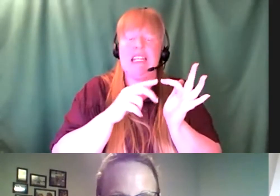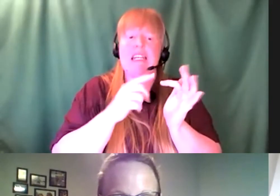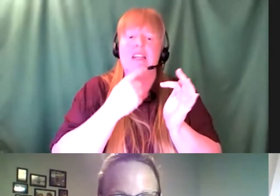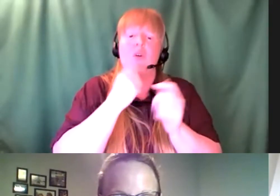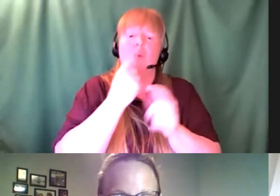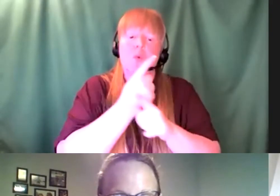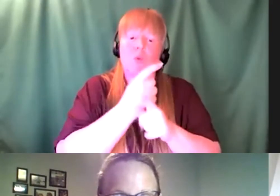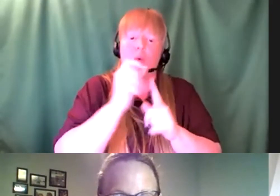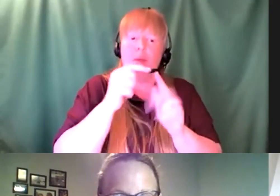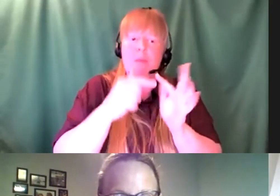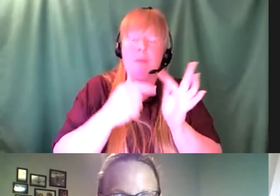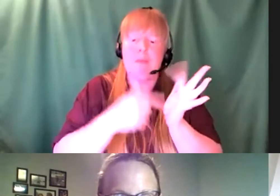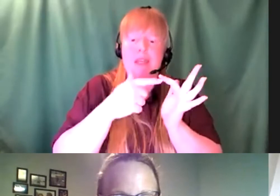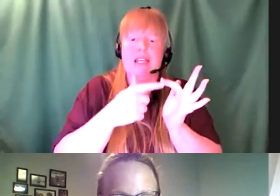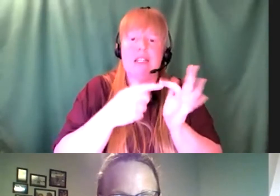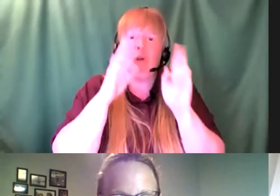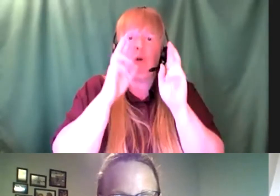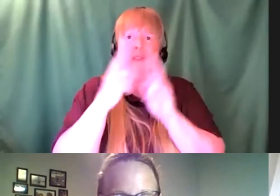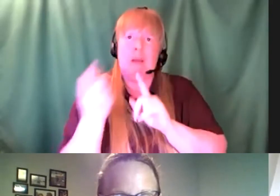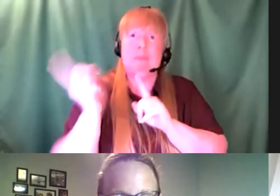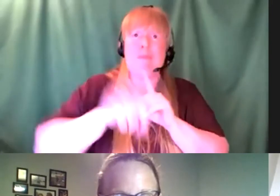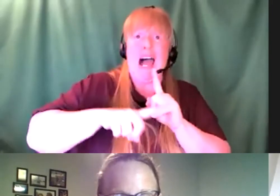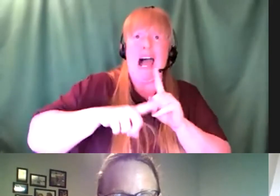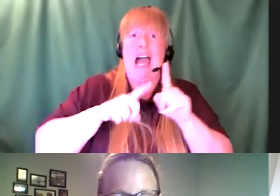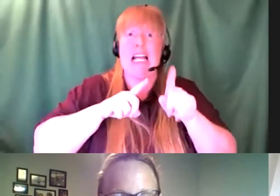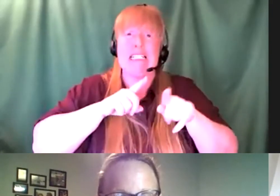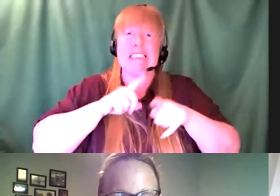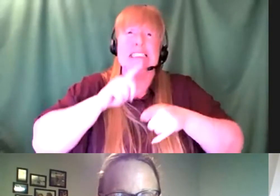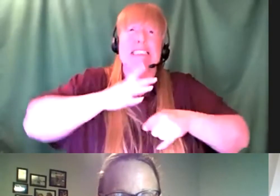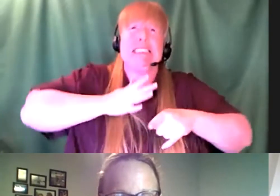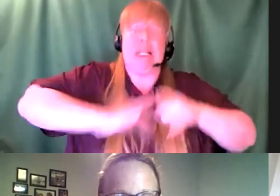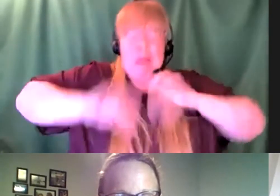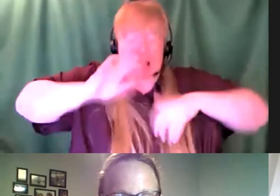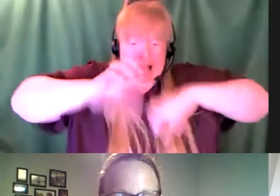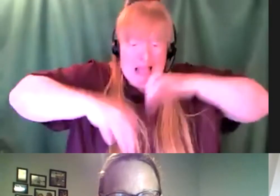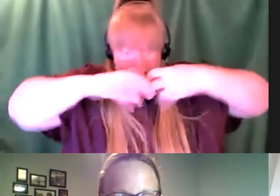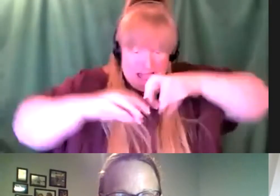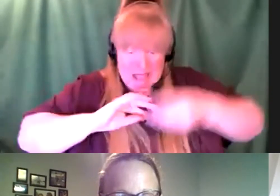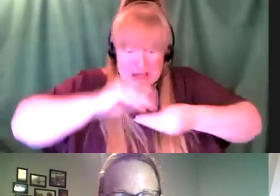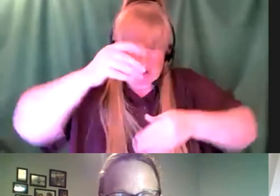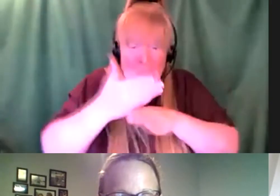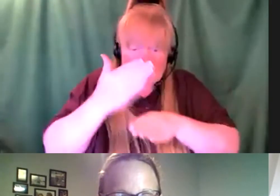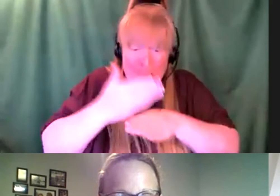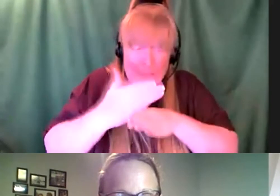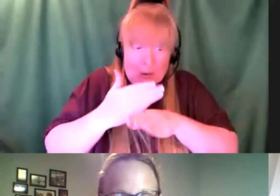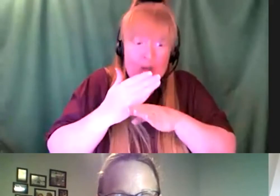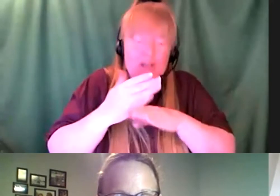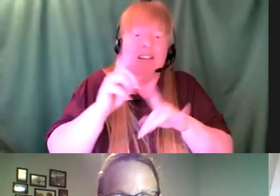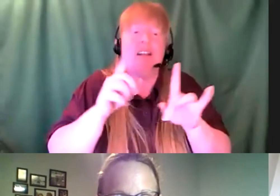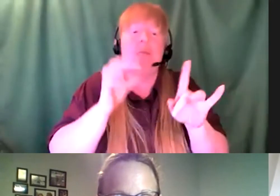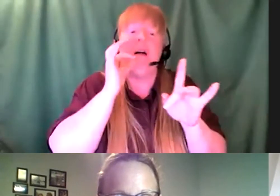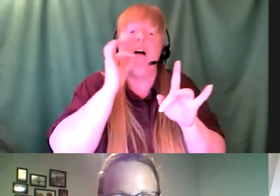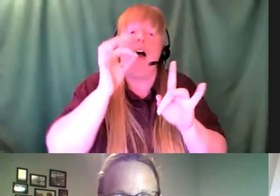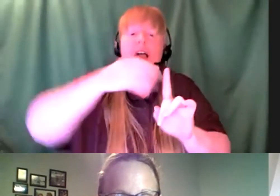I'm still here, desperately scrabbling around with my laptop. But I'm going to ask our behind the